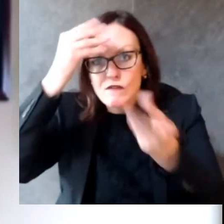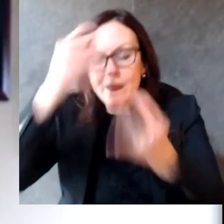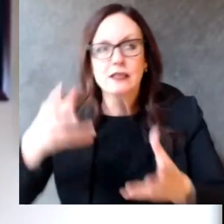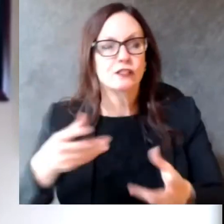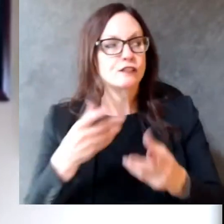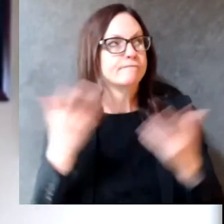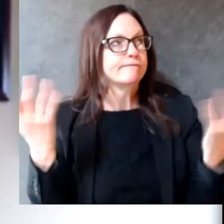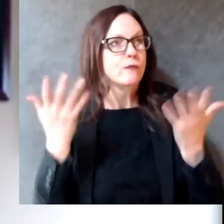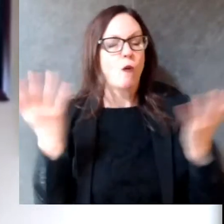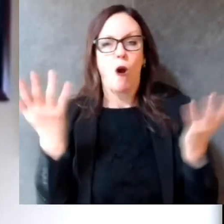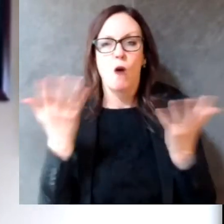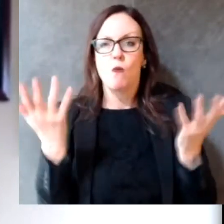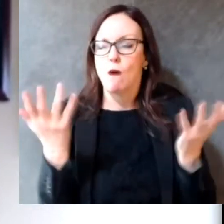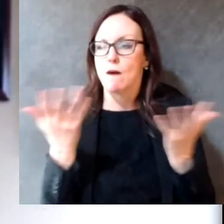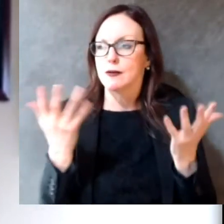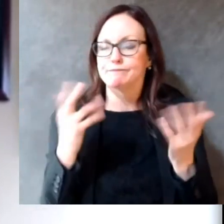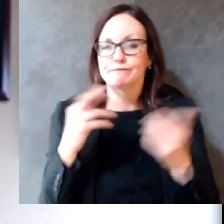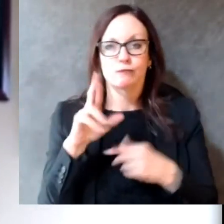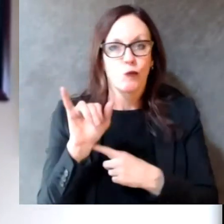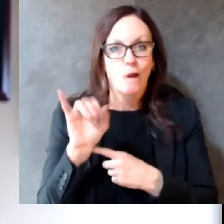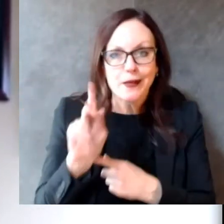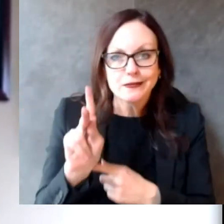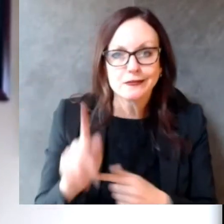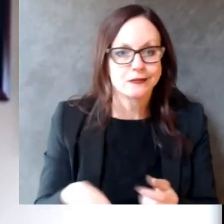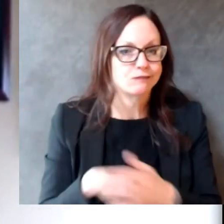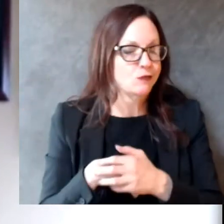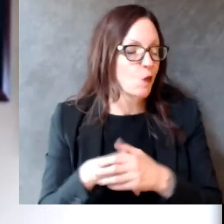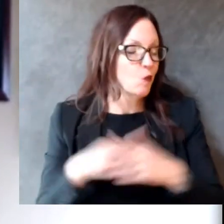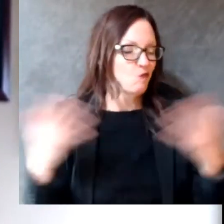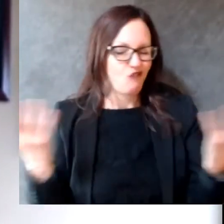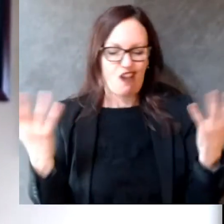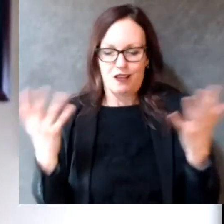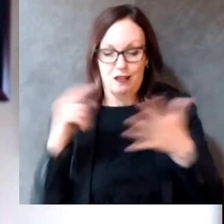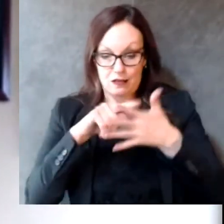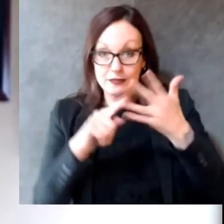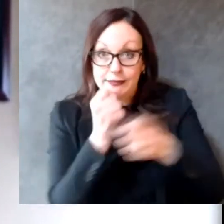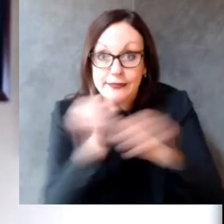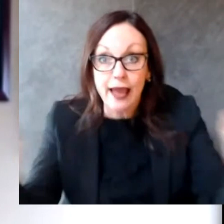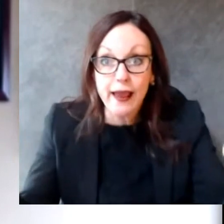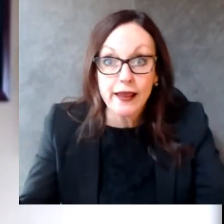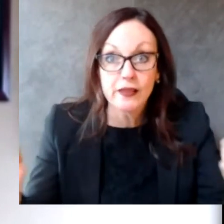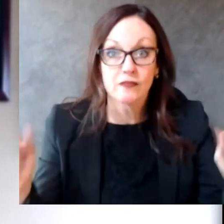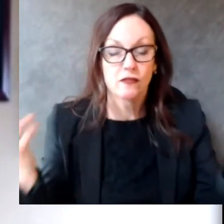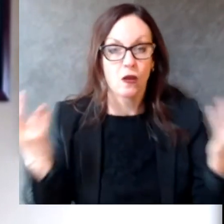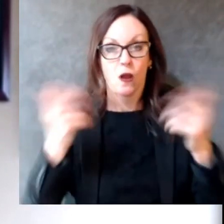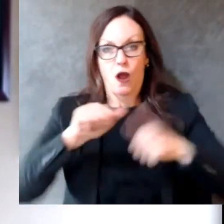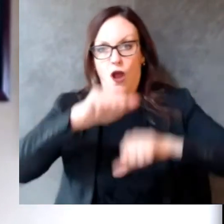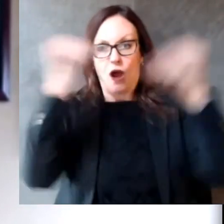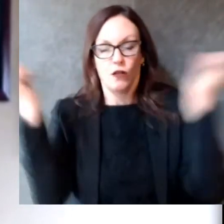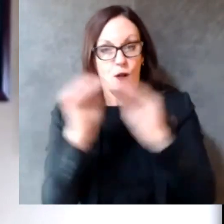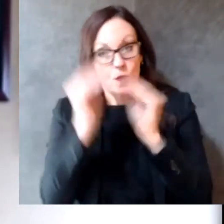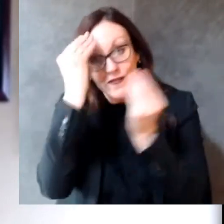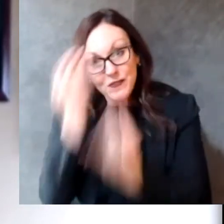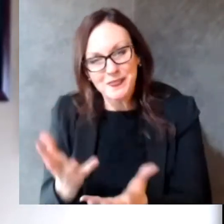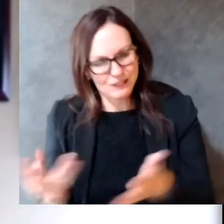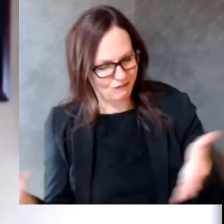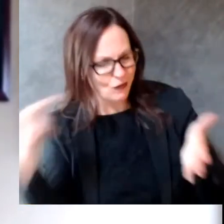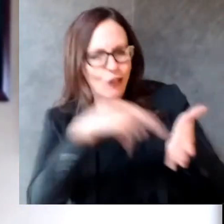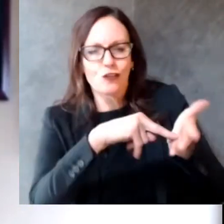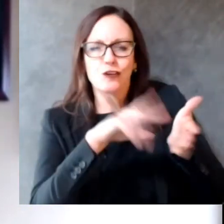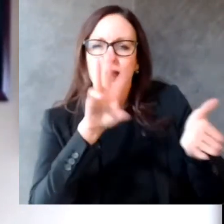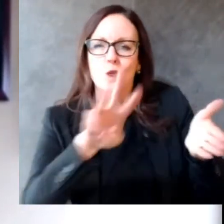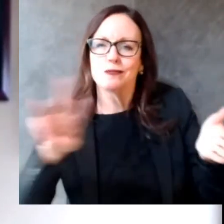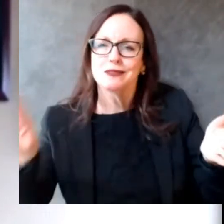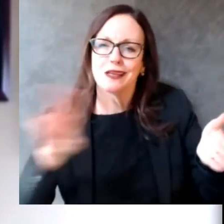any treatment until we have very solid evidence that we feel and believe that the potential benefit outweighs the